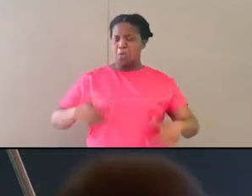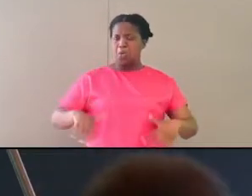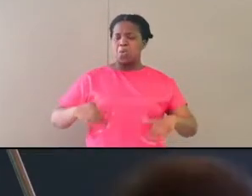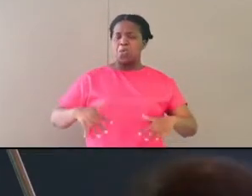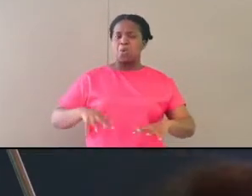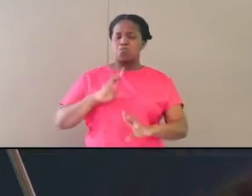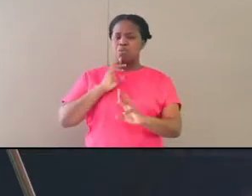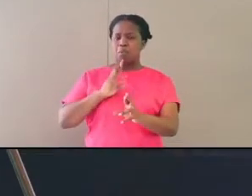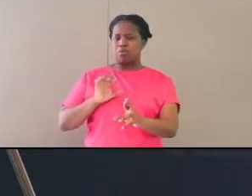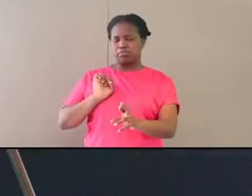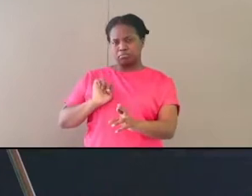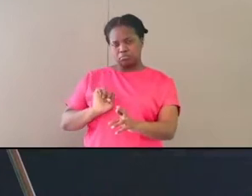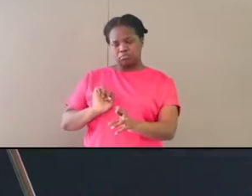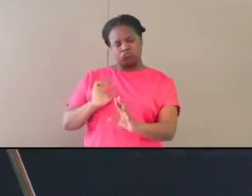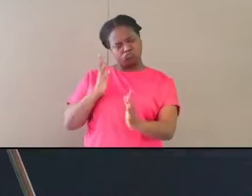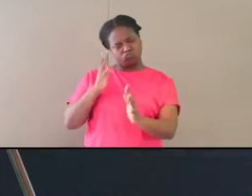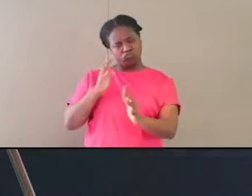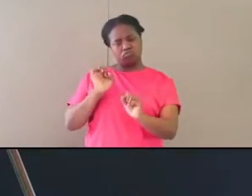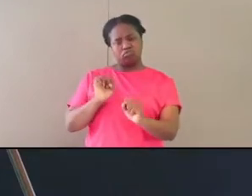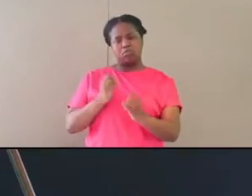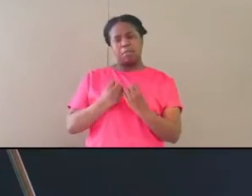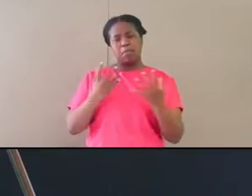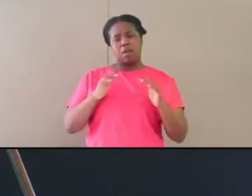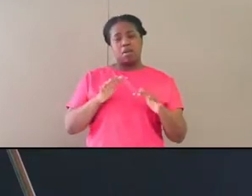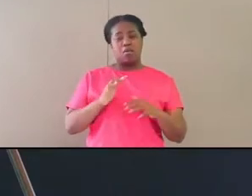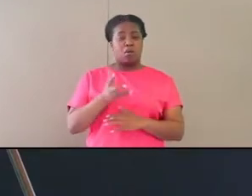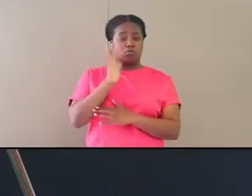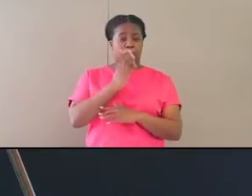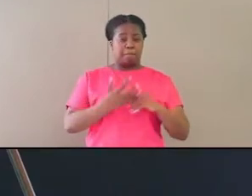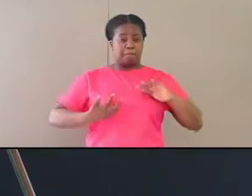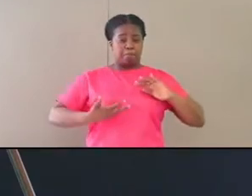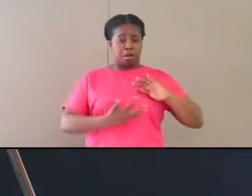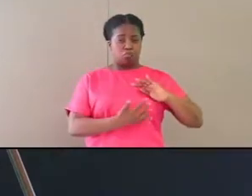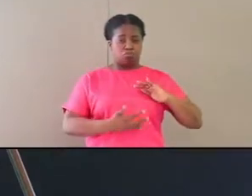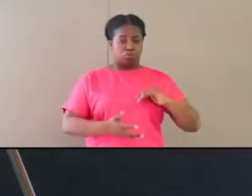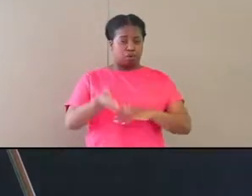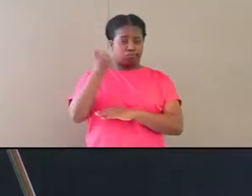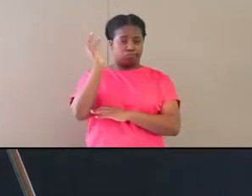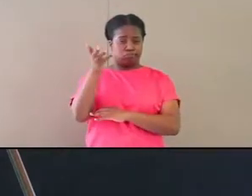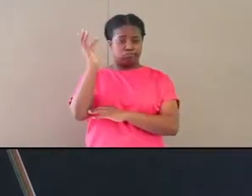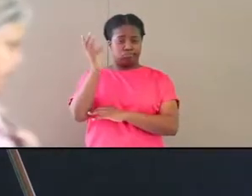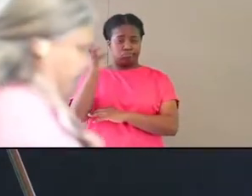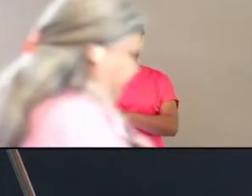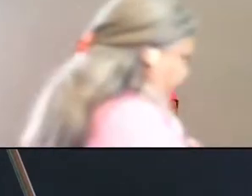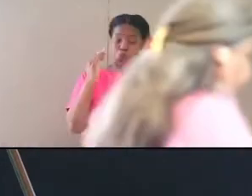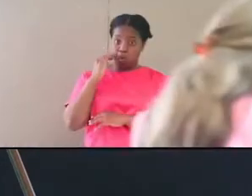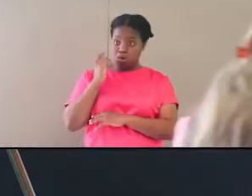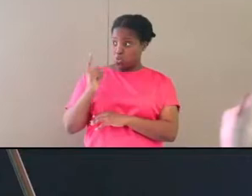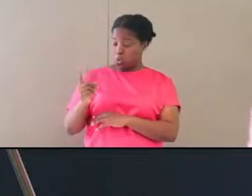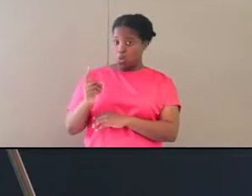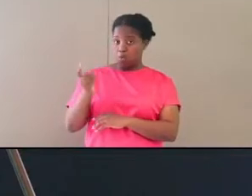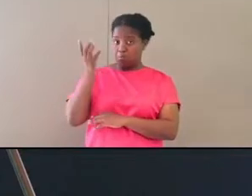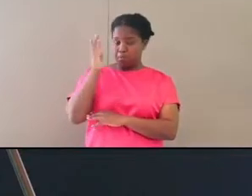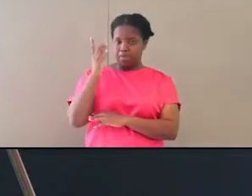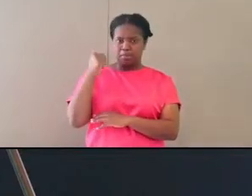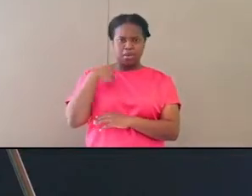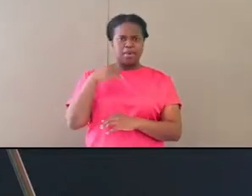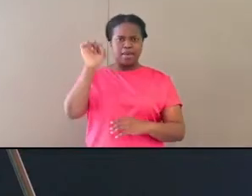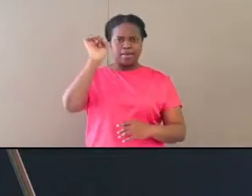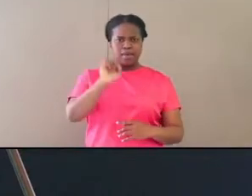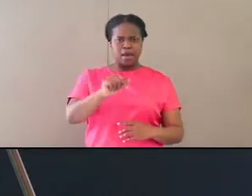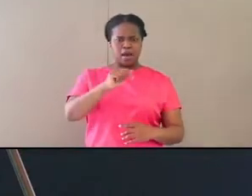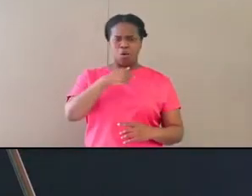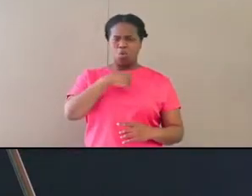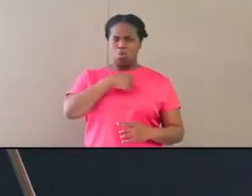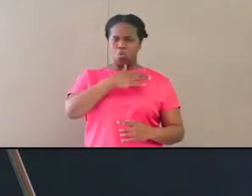report many people spoke passionately after they heard what you had to say and again